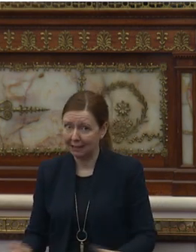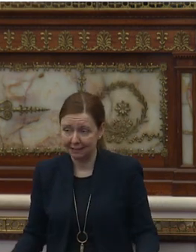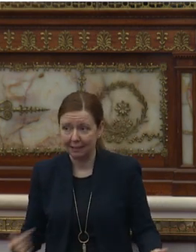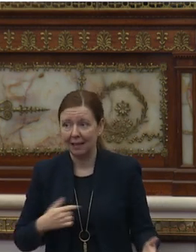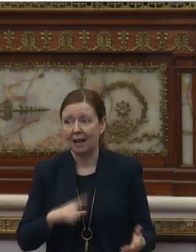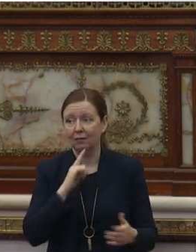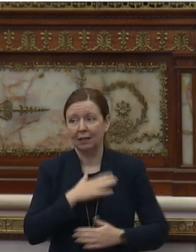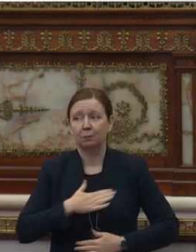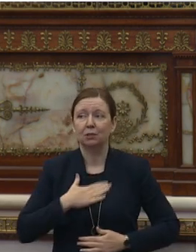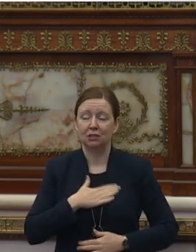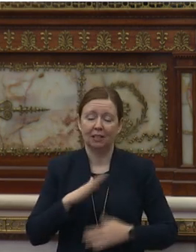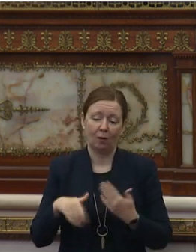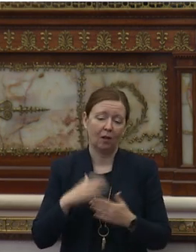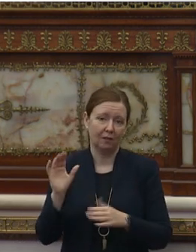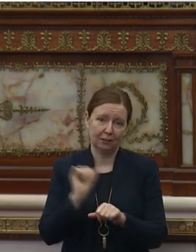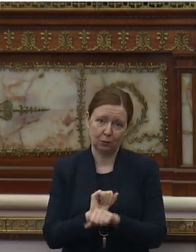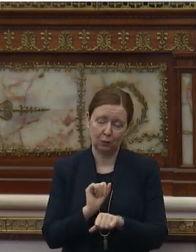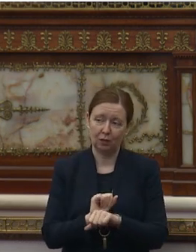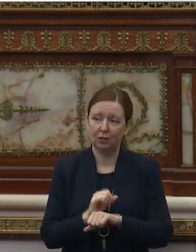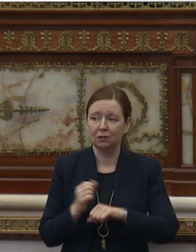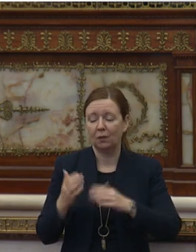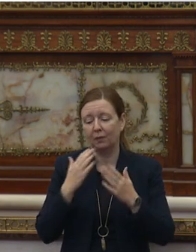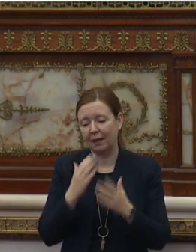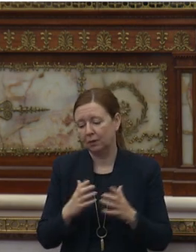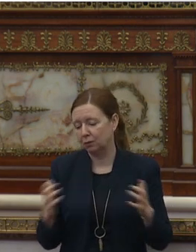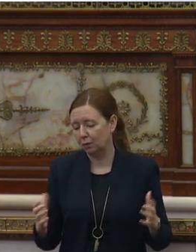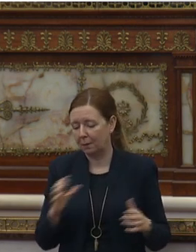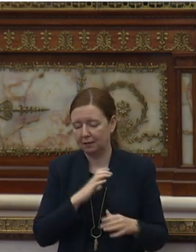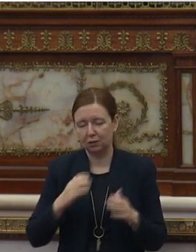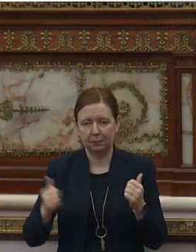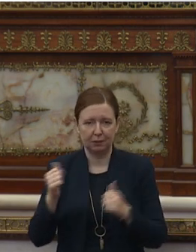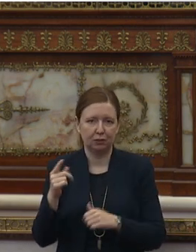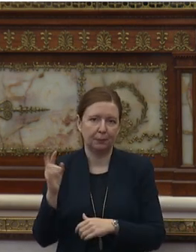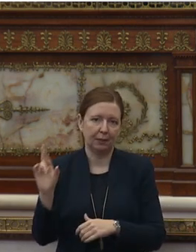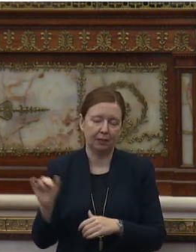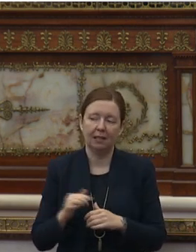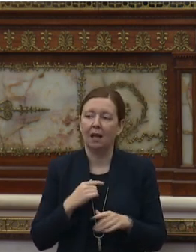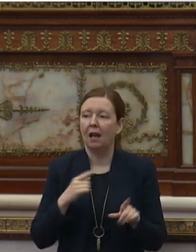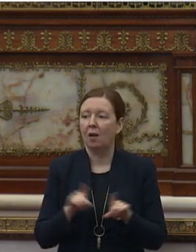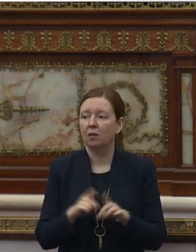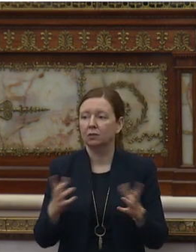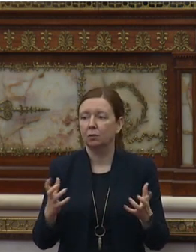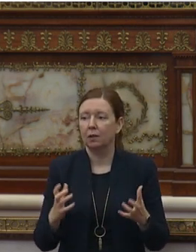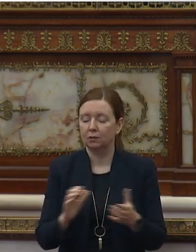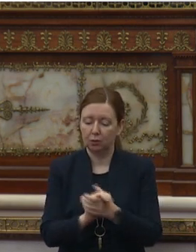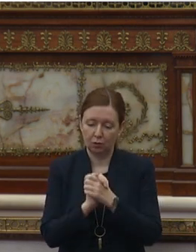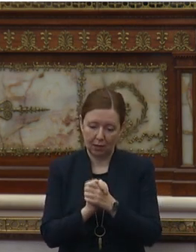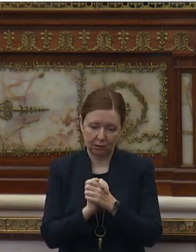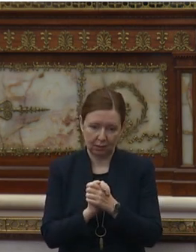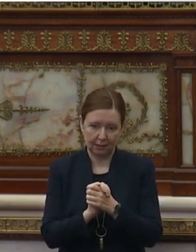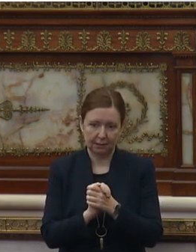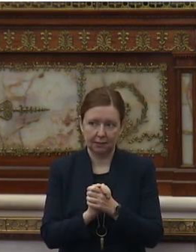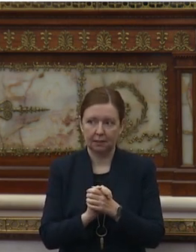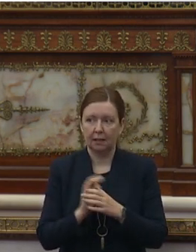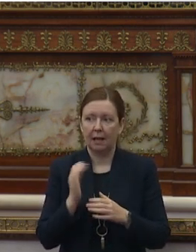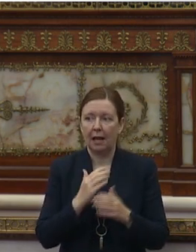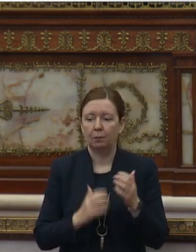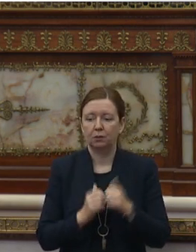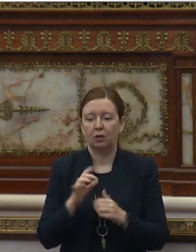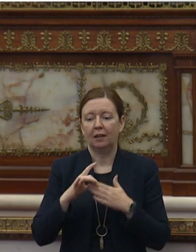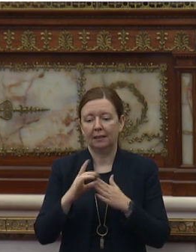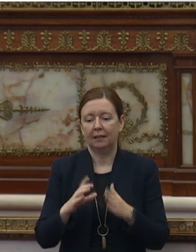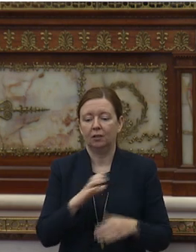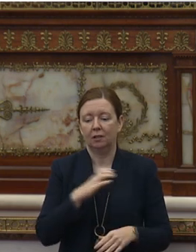I just appreciate all of his work. So thank you very much, Commissioner Perry. And I also wanted to congratulate our Majority